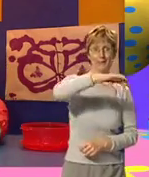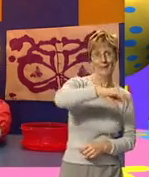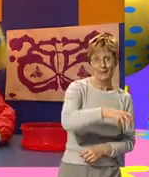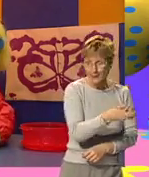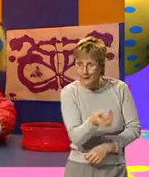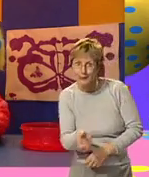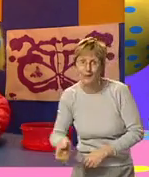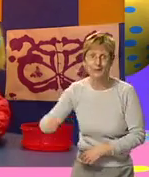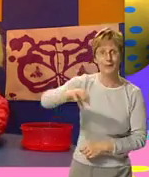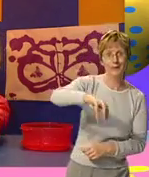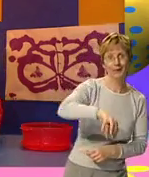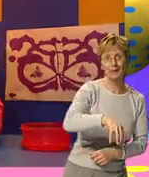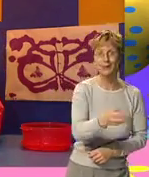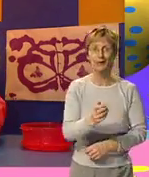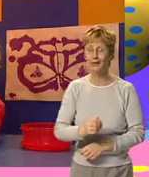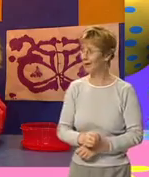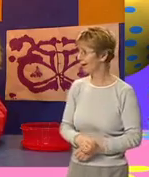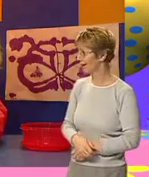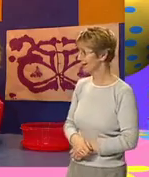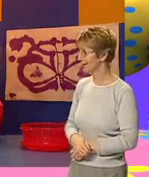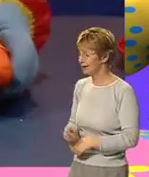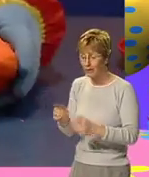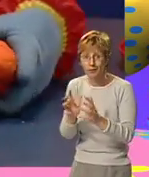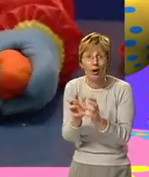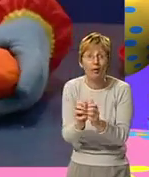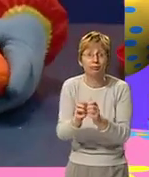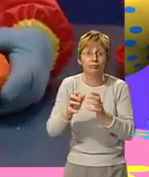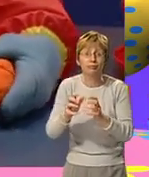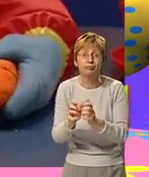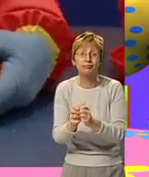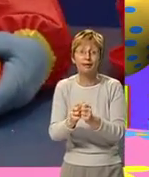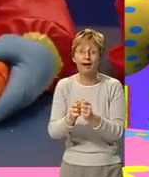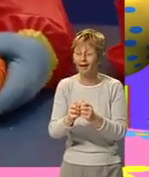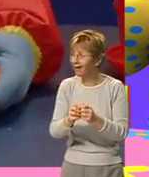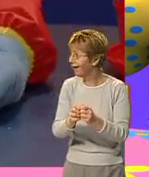You can roll it, you can roll it, you can roll it into rings.